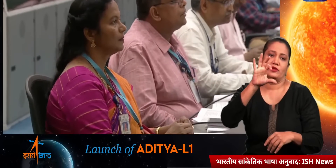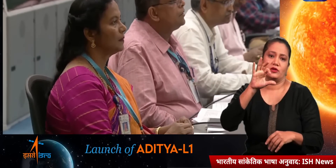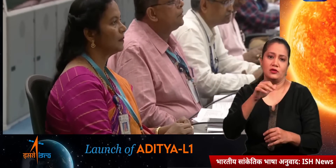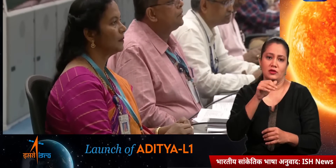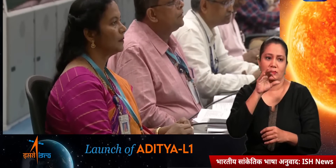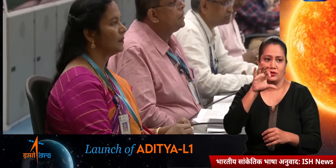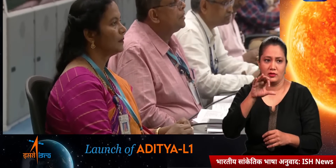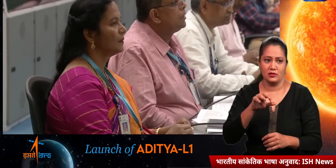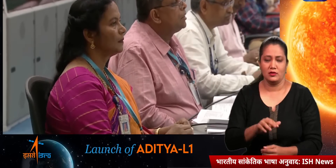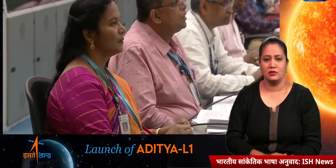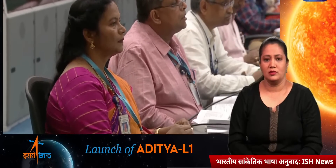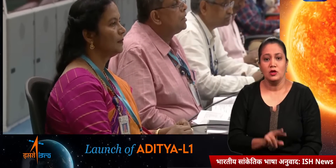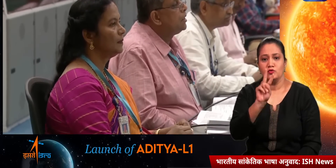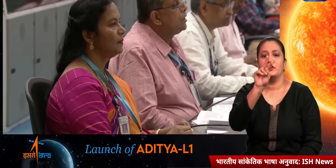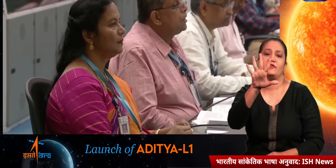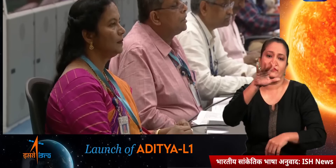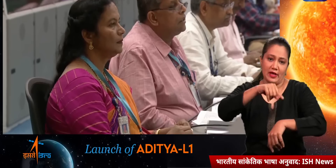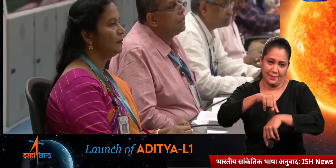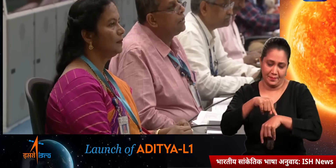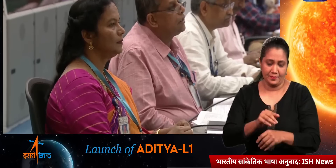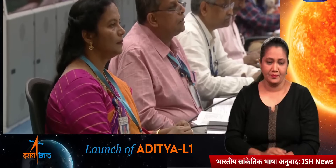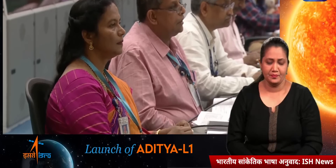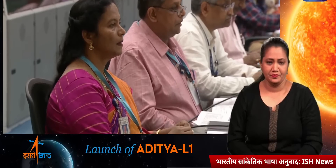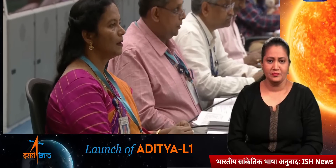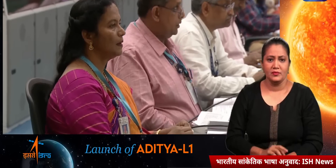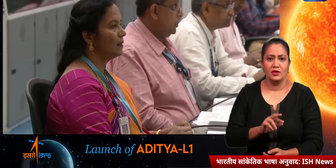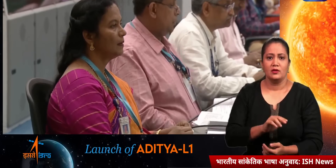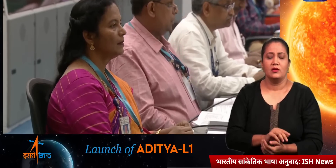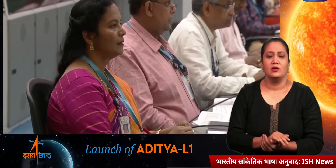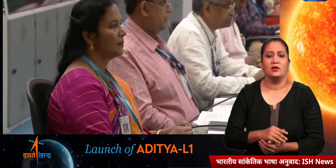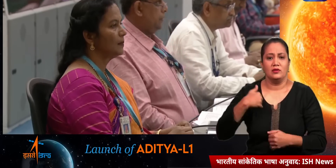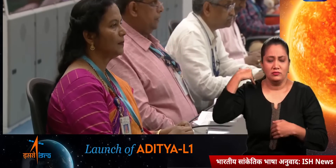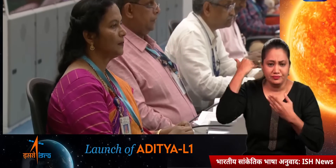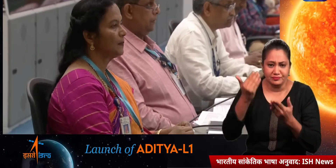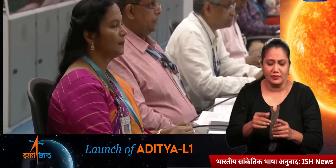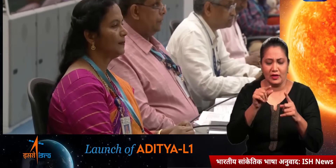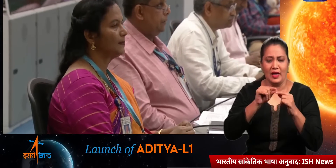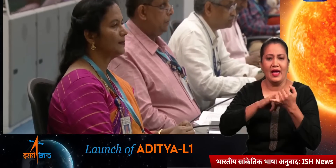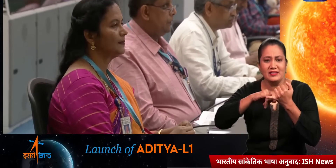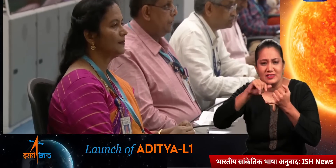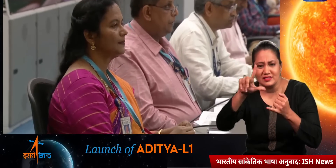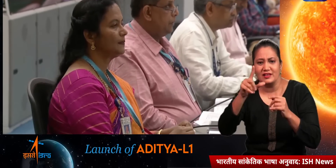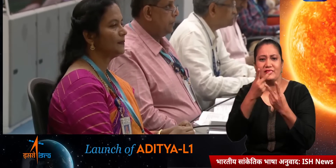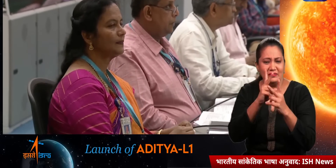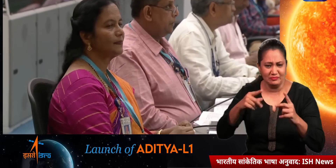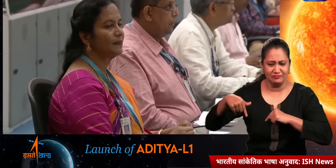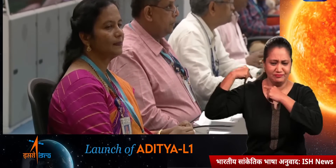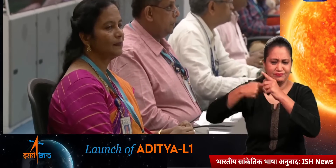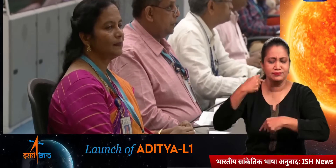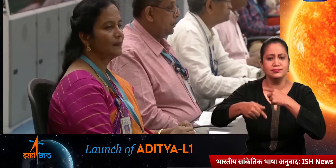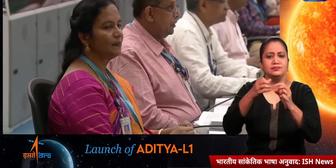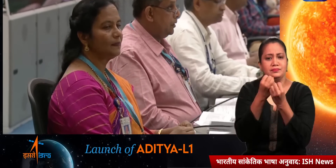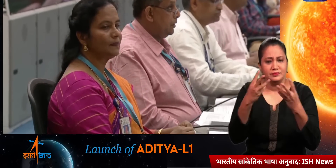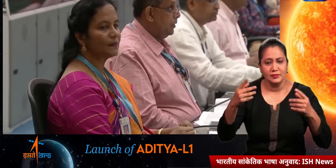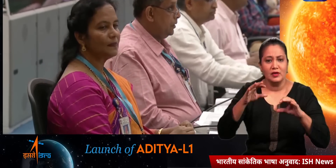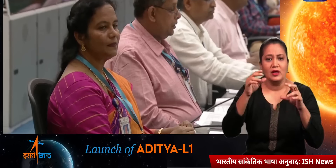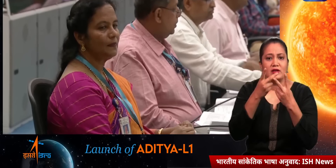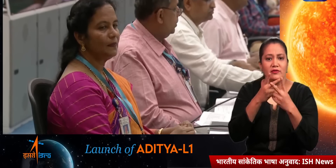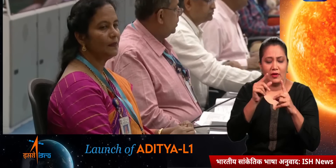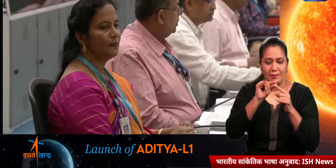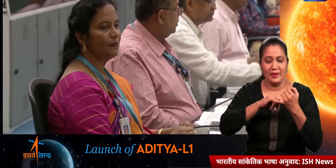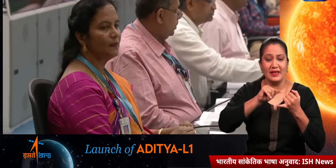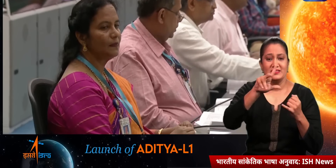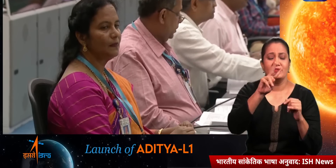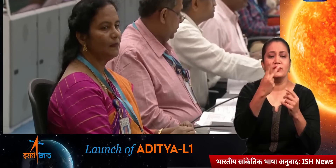So far in the year 2023, ISRO has launched SSLV's maiden successful mission, 2 commercial missions of